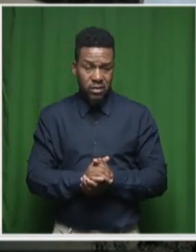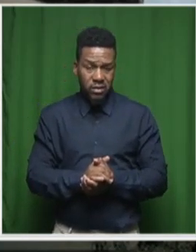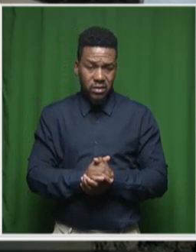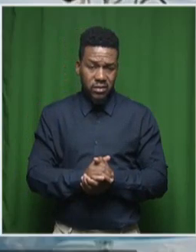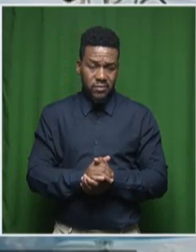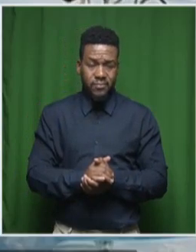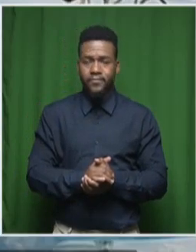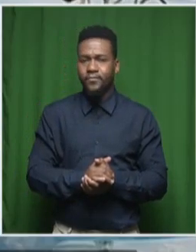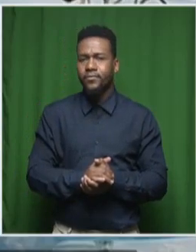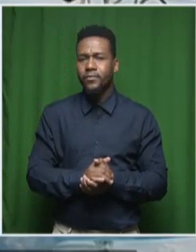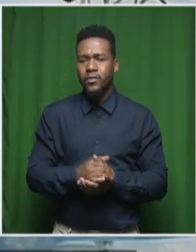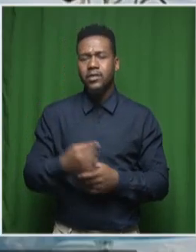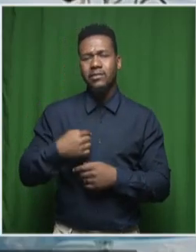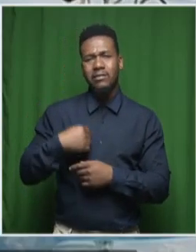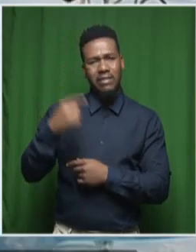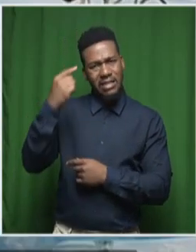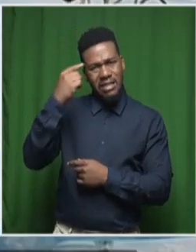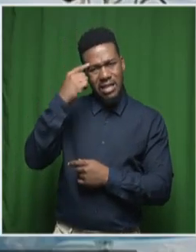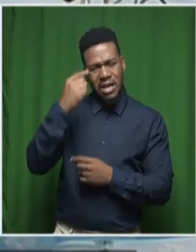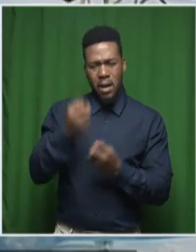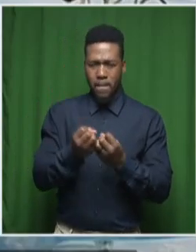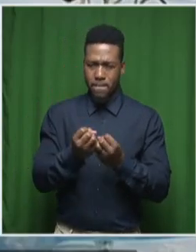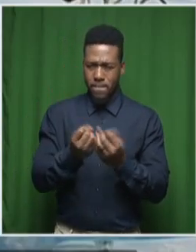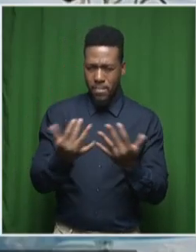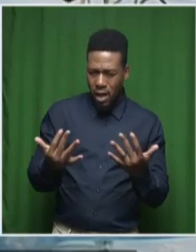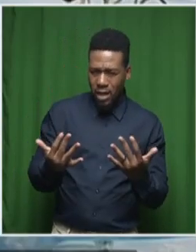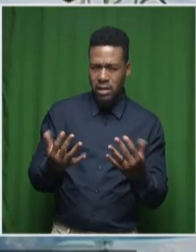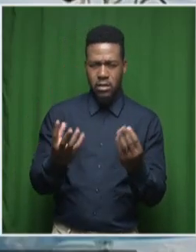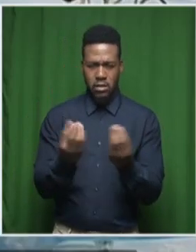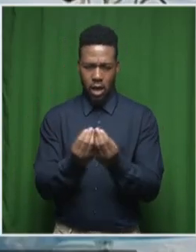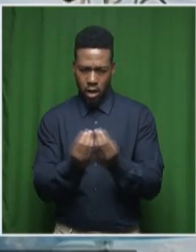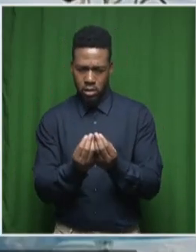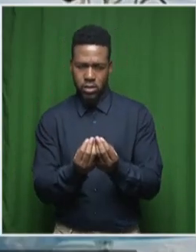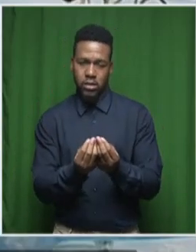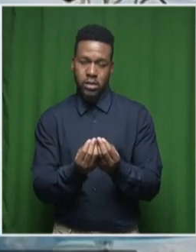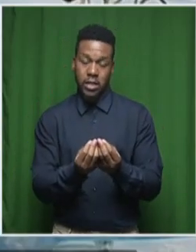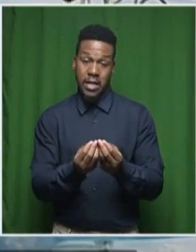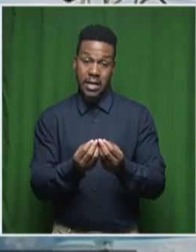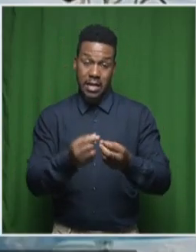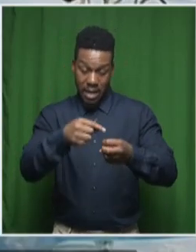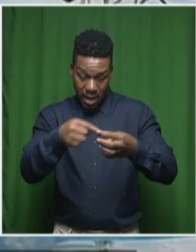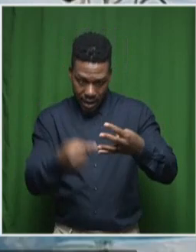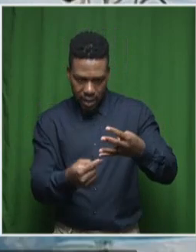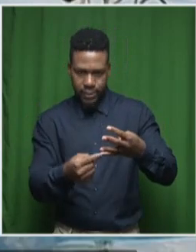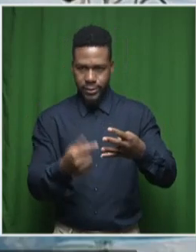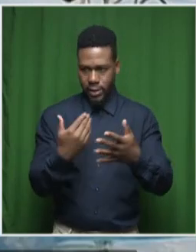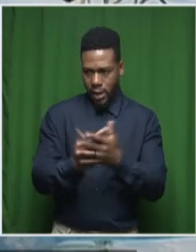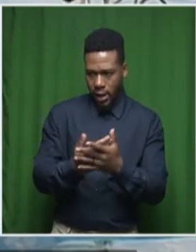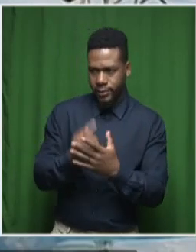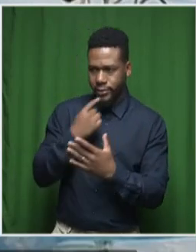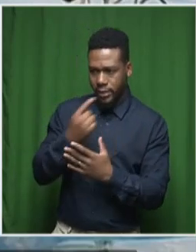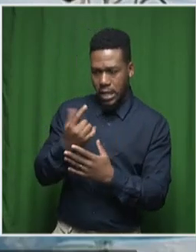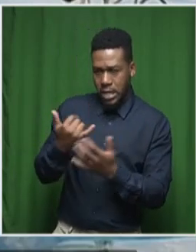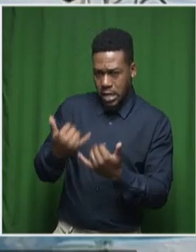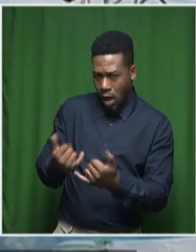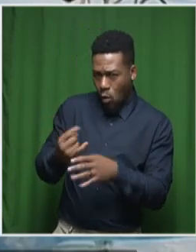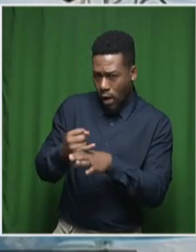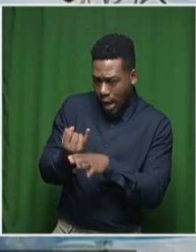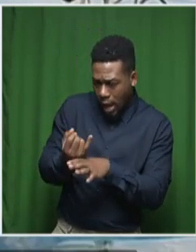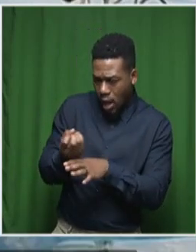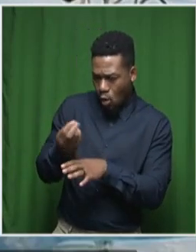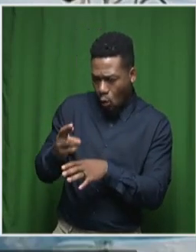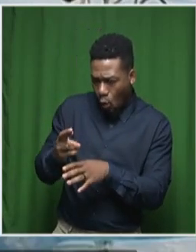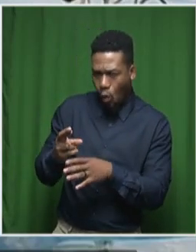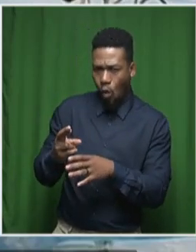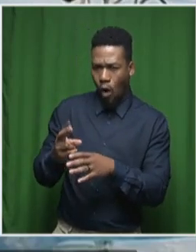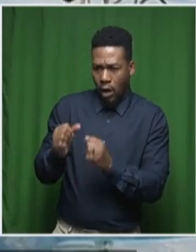Well, I think there are quite a number of determinants that would inform whether or not it's too early or whether or not this will be the outlook